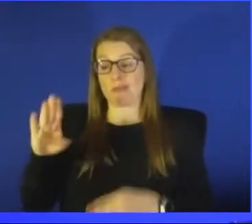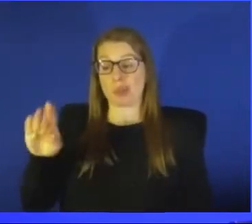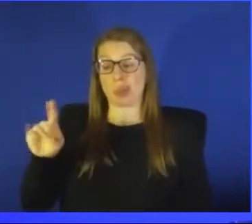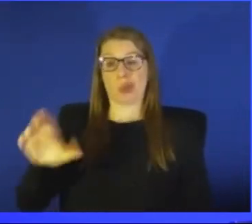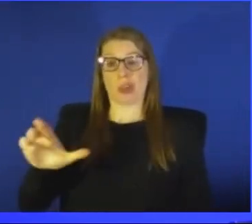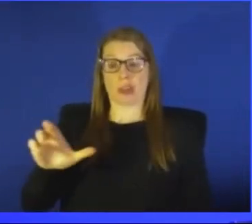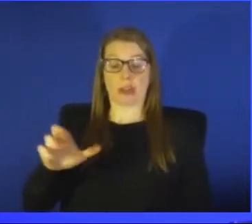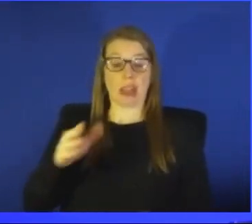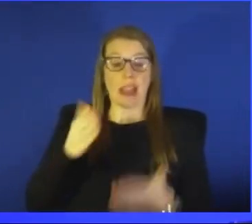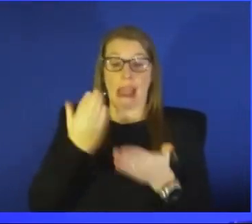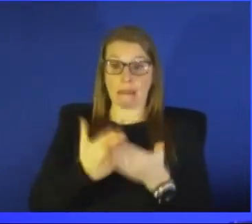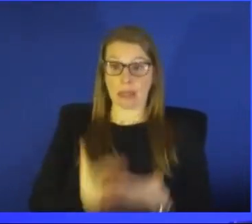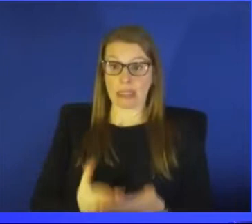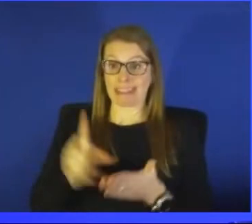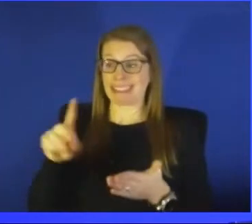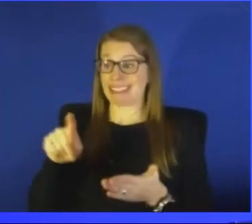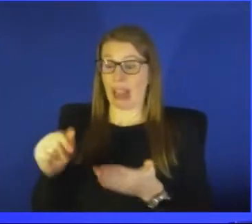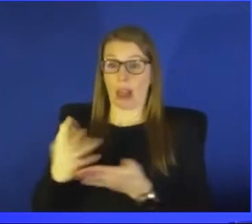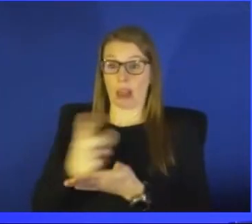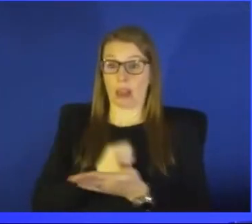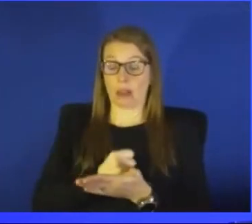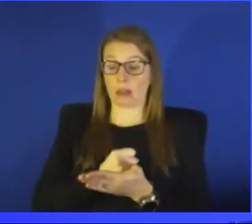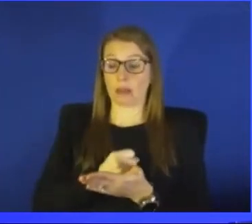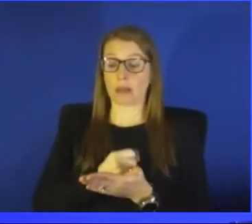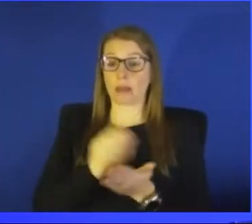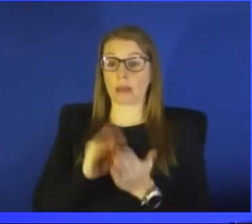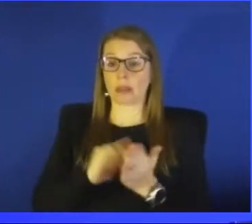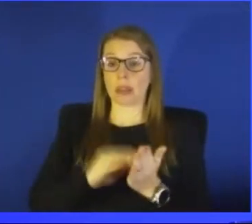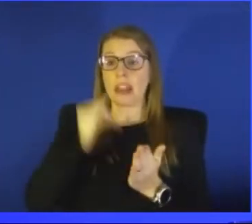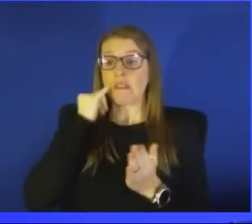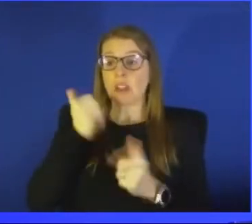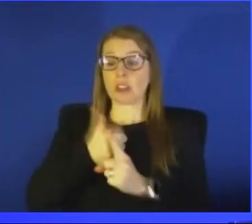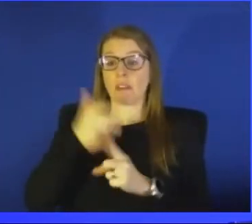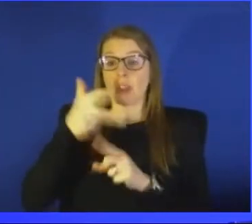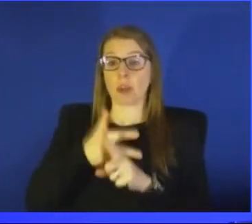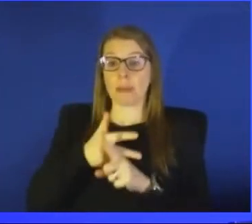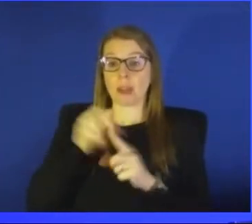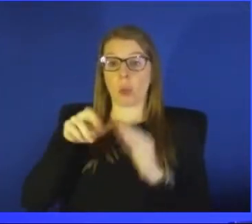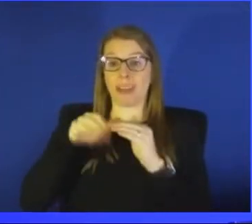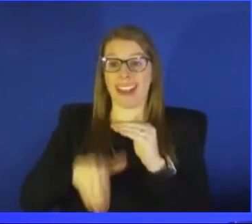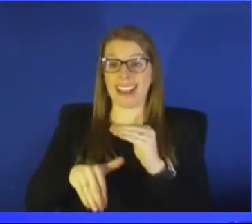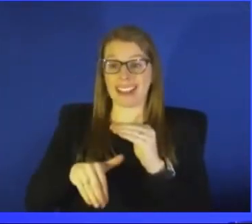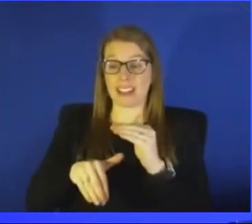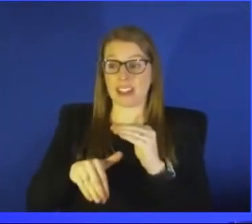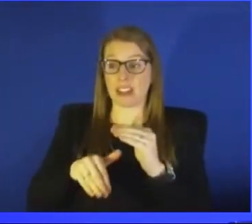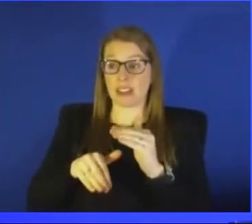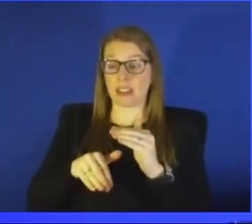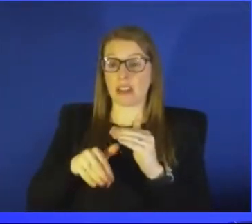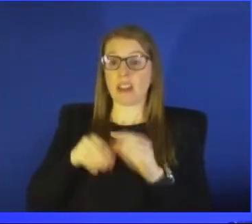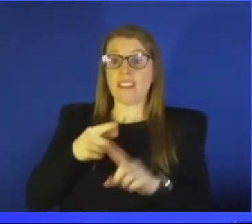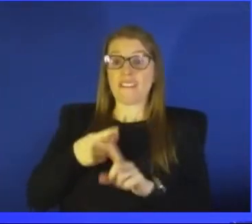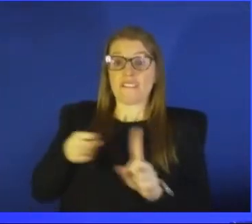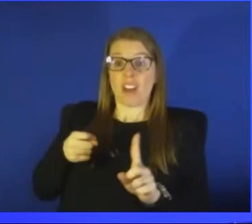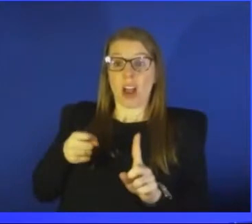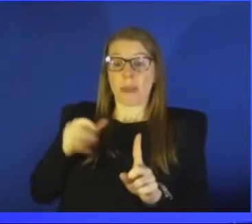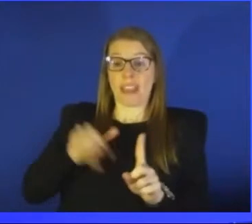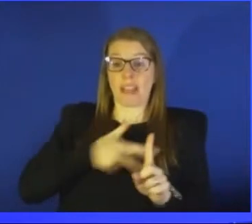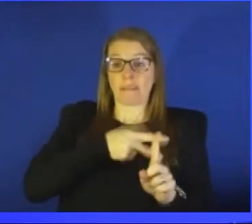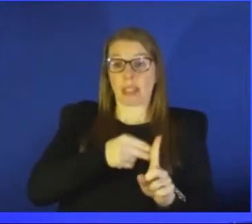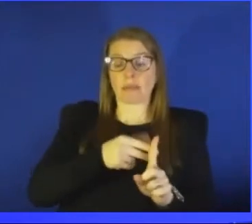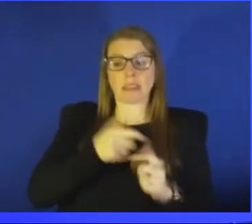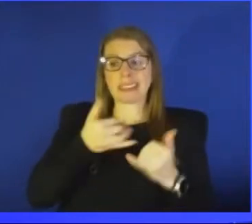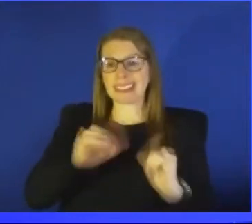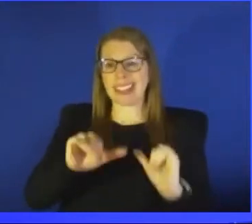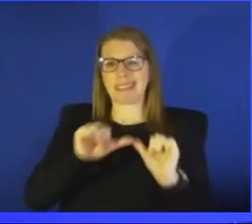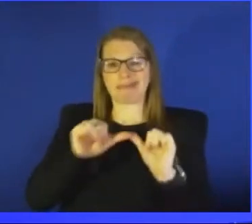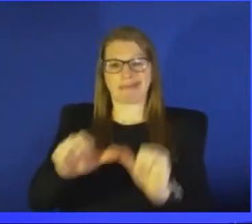that support the fact that if you are 3 months or less out from that vaccine dose, you actually do have protection